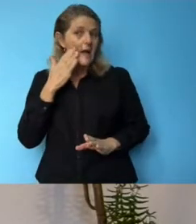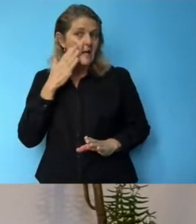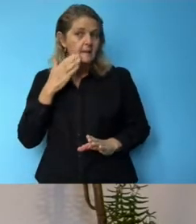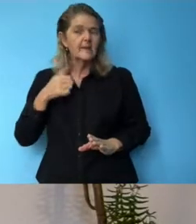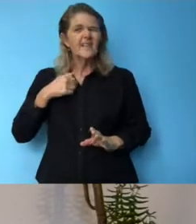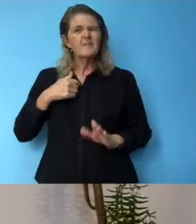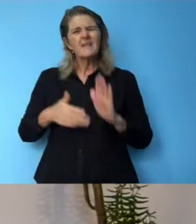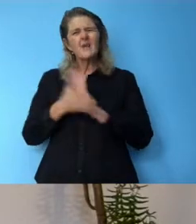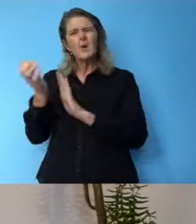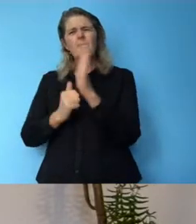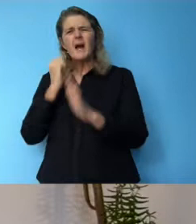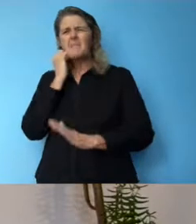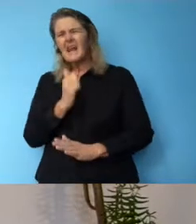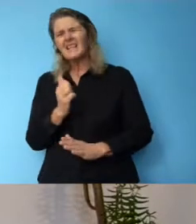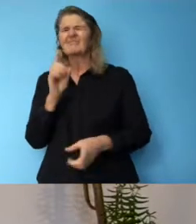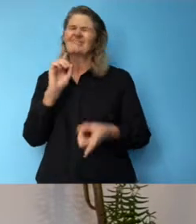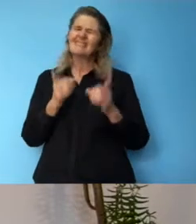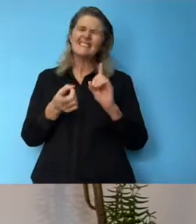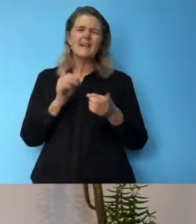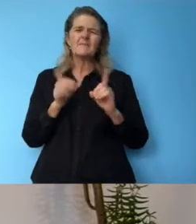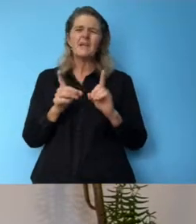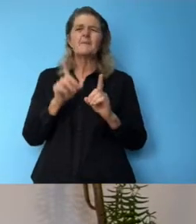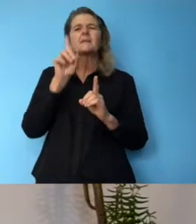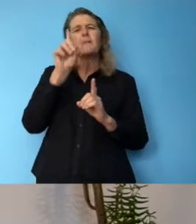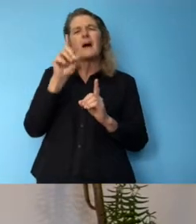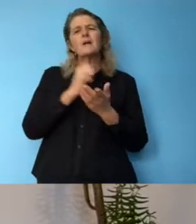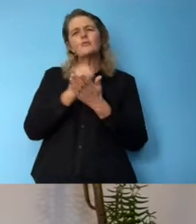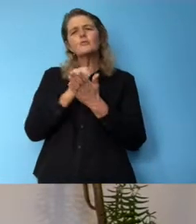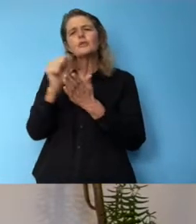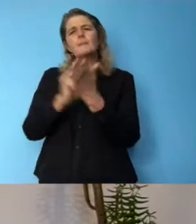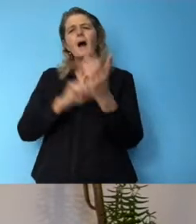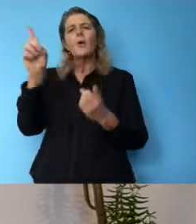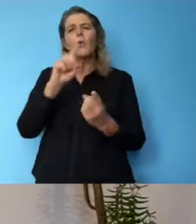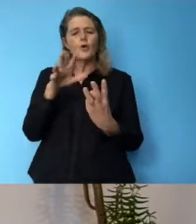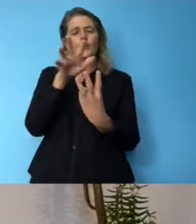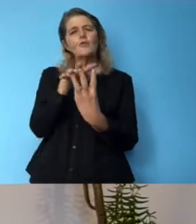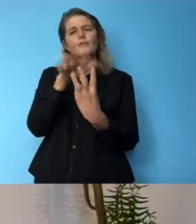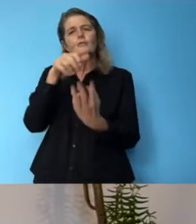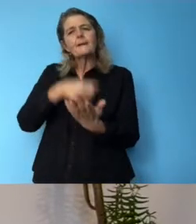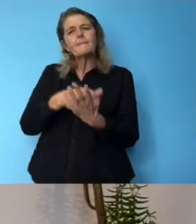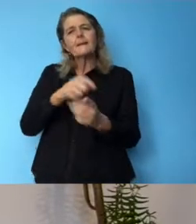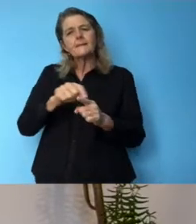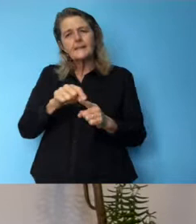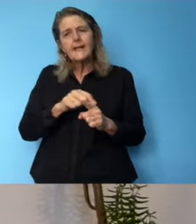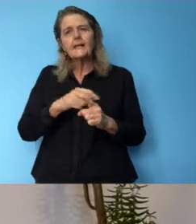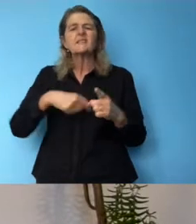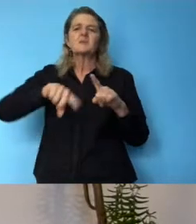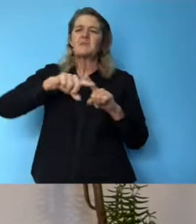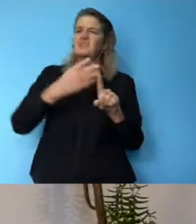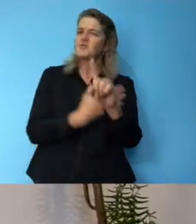mean sometimes I do, but rarely from the art store. I just usually buy my 3 primaries, and sometimes I will buy a